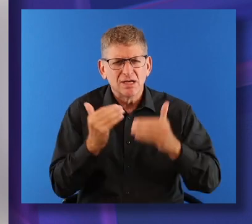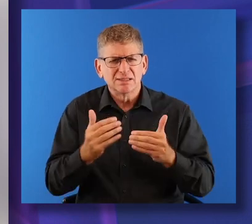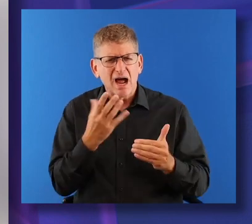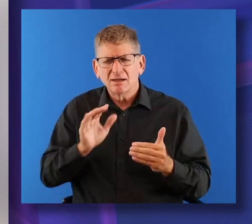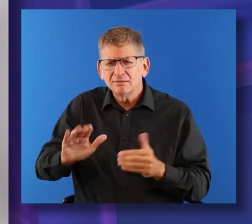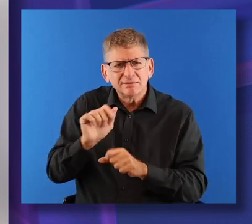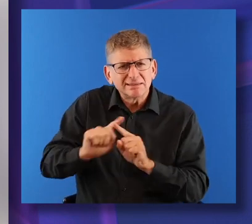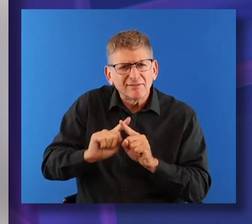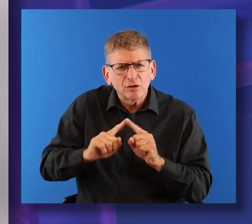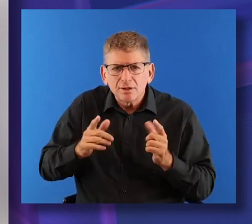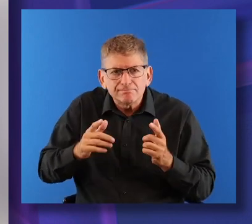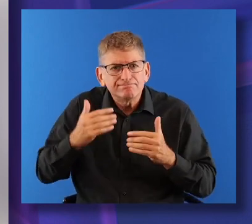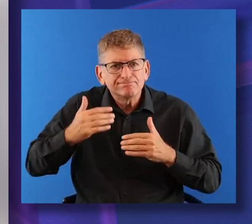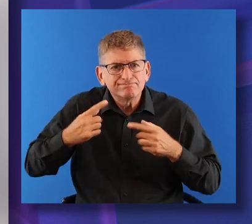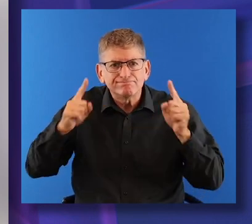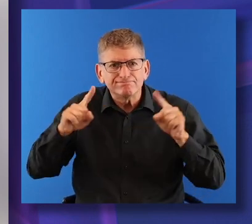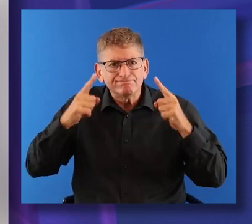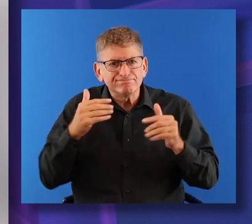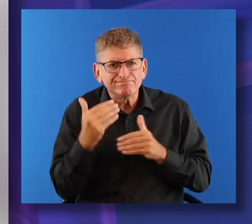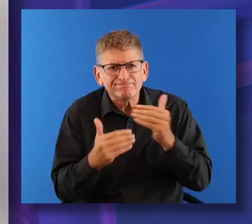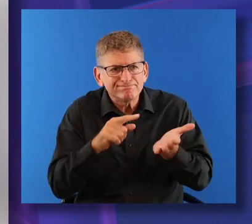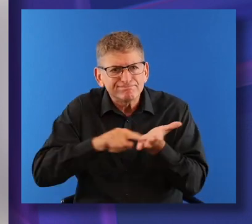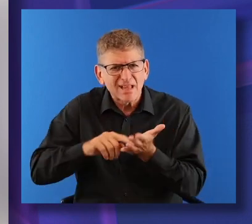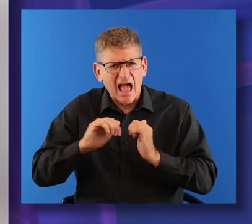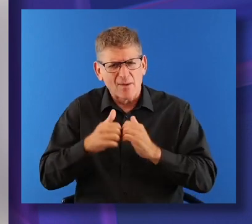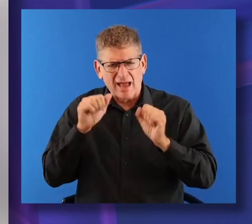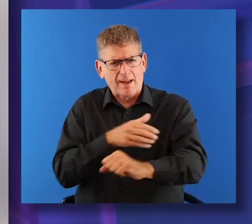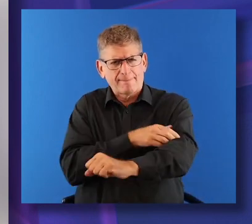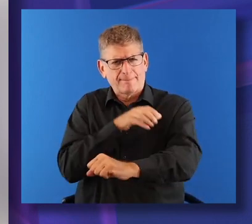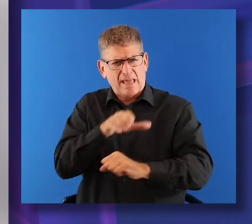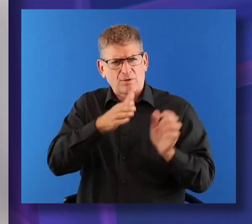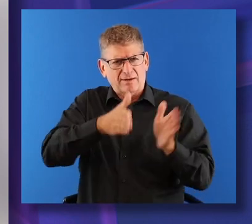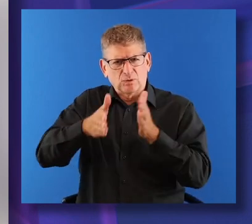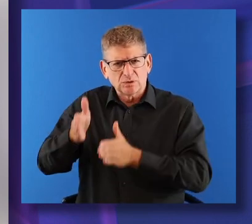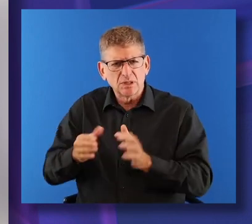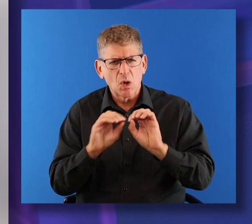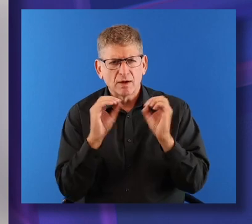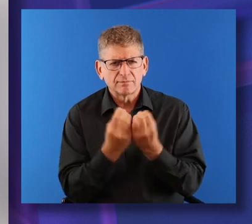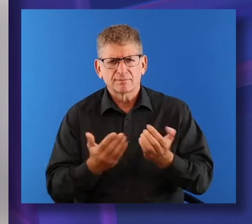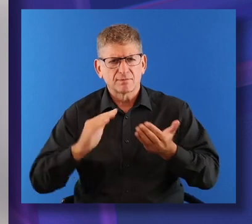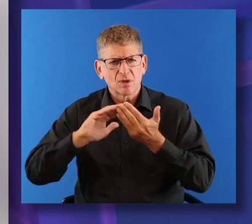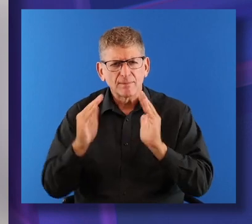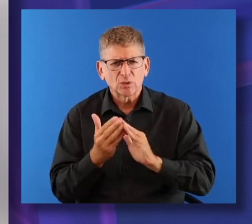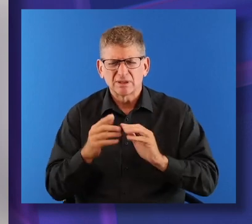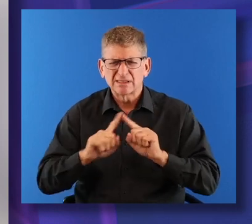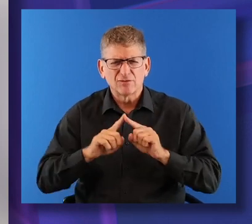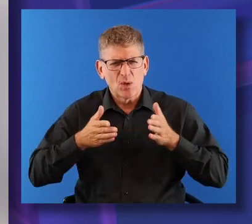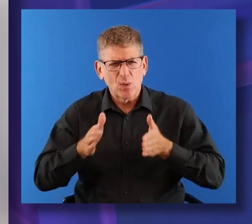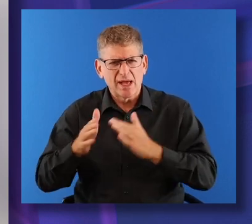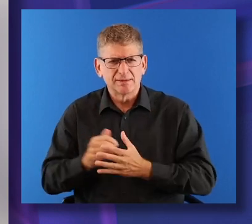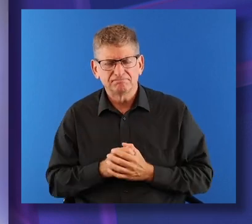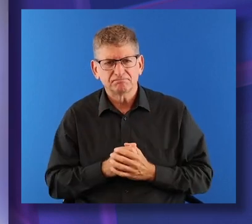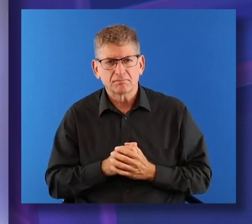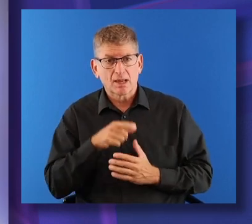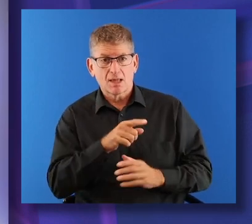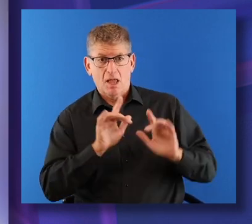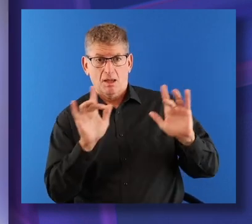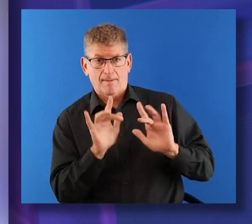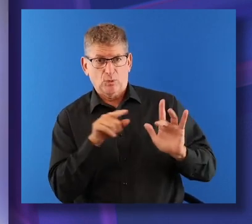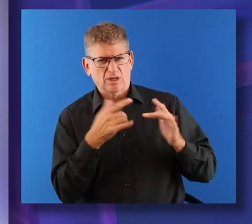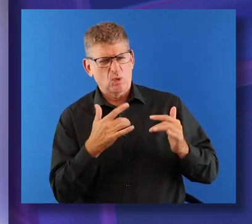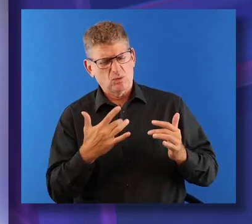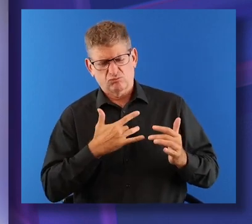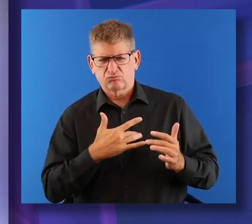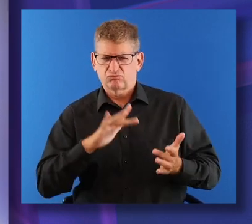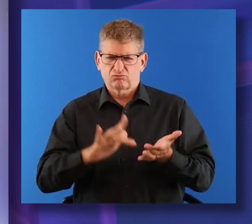individuals, organizations, and communities in new ways. Although computing is at the heart of research at Microsoft, our